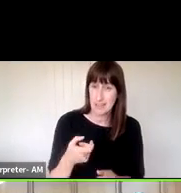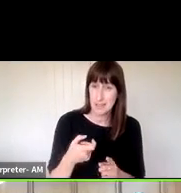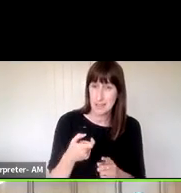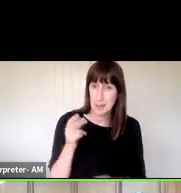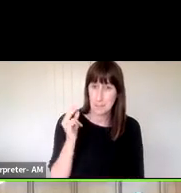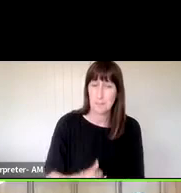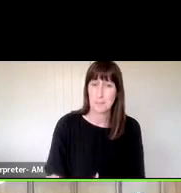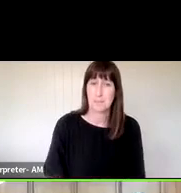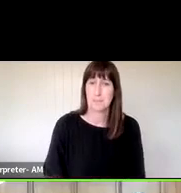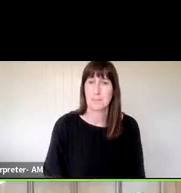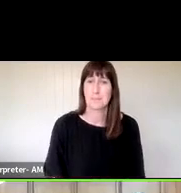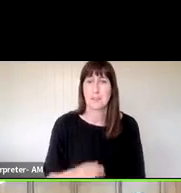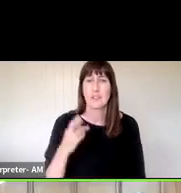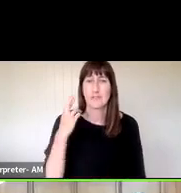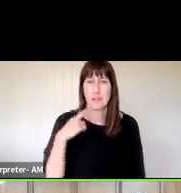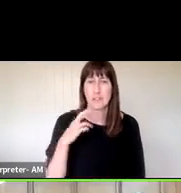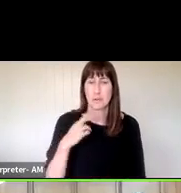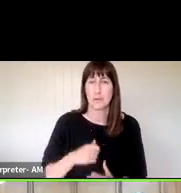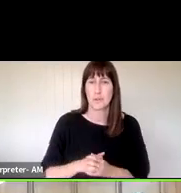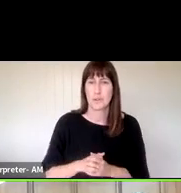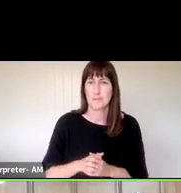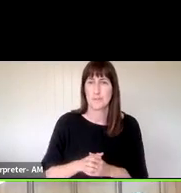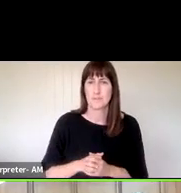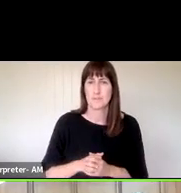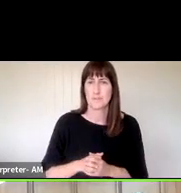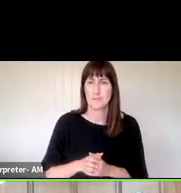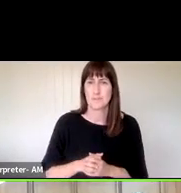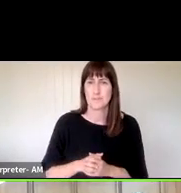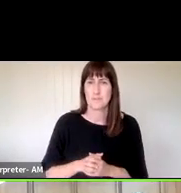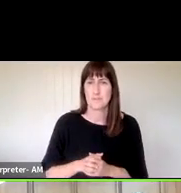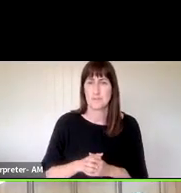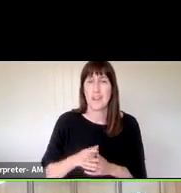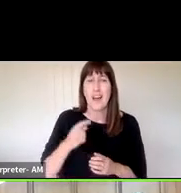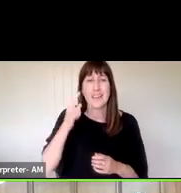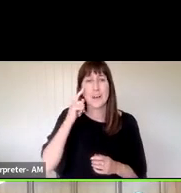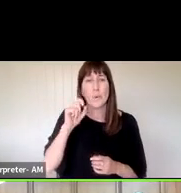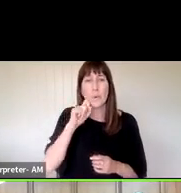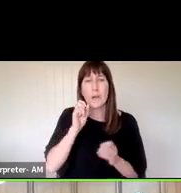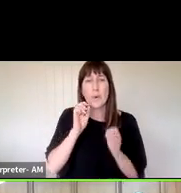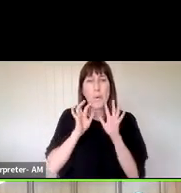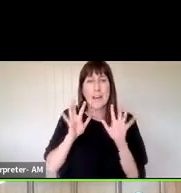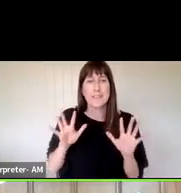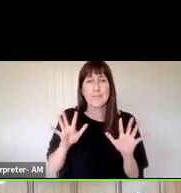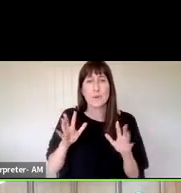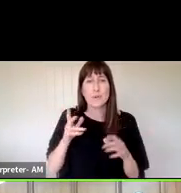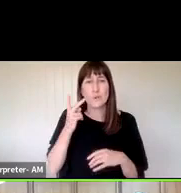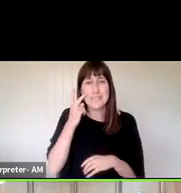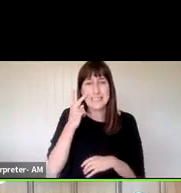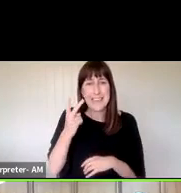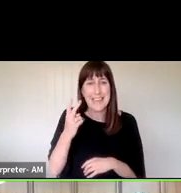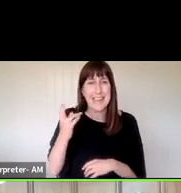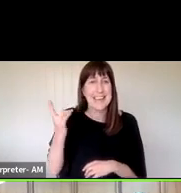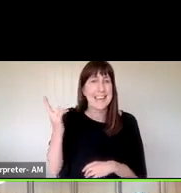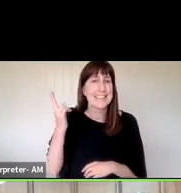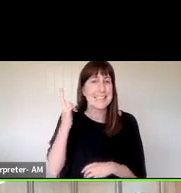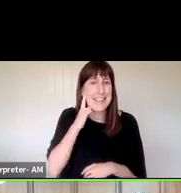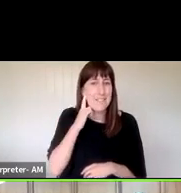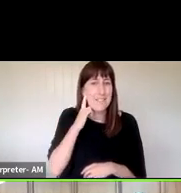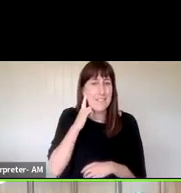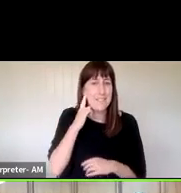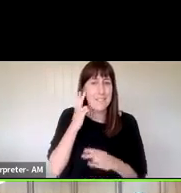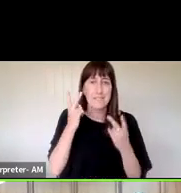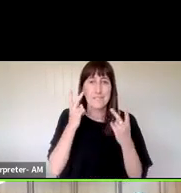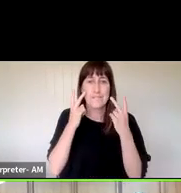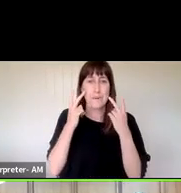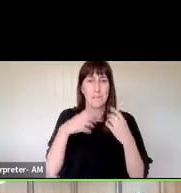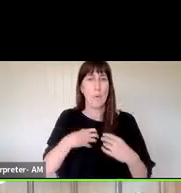Just that I think it'd be wonderful to really see disability leadership and disability ownership